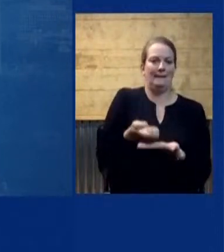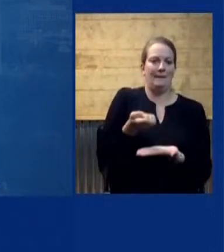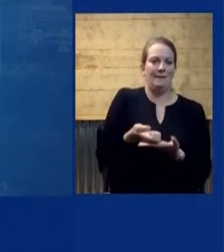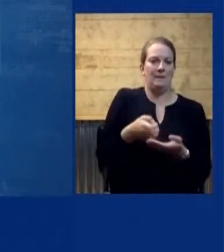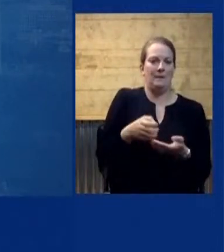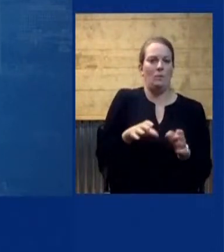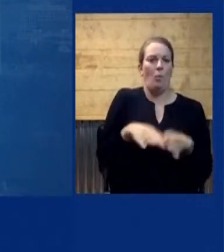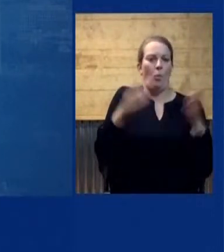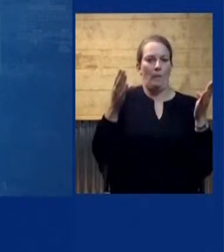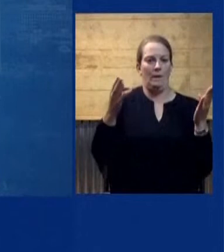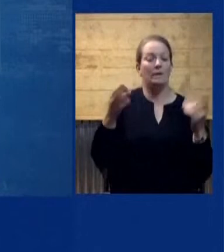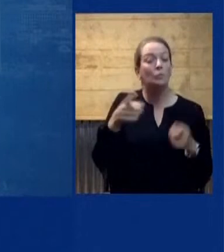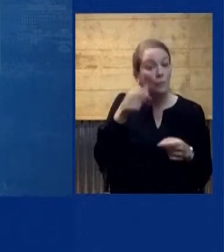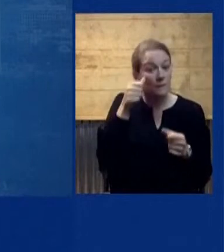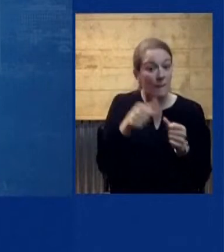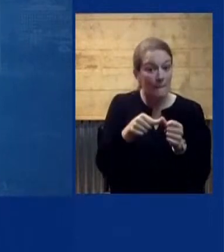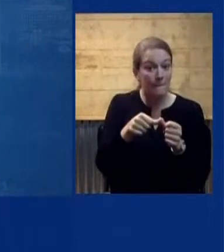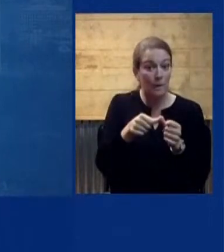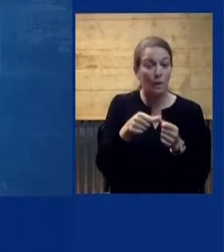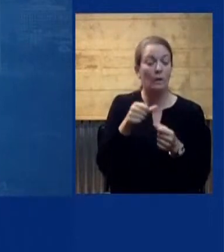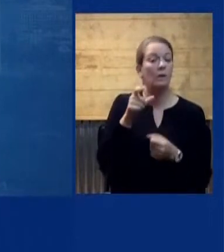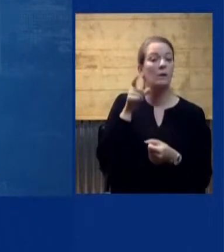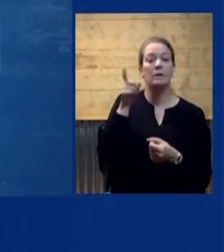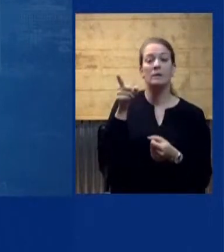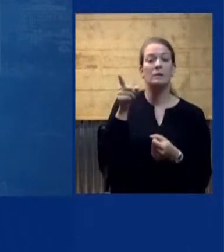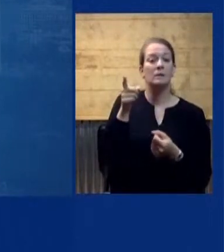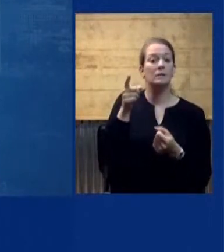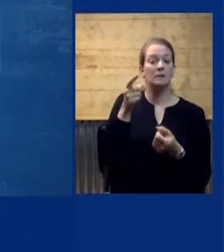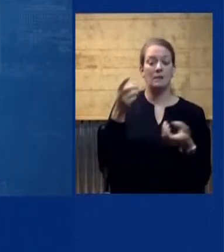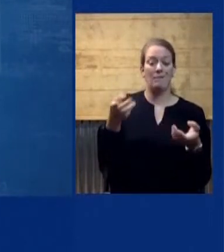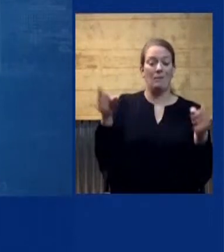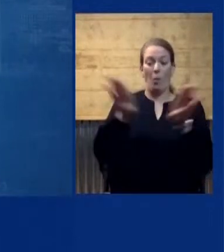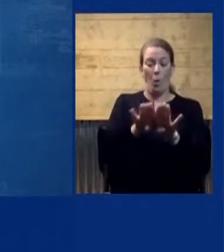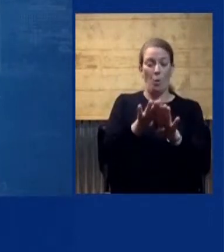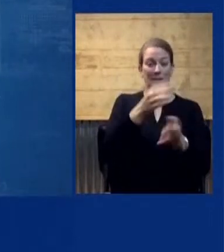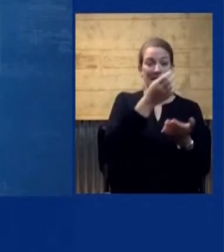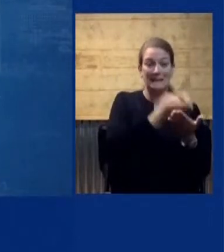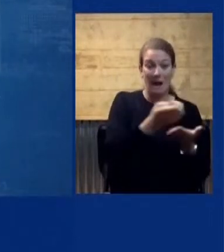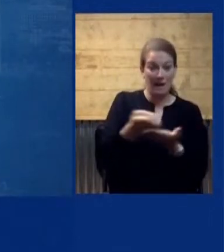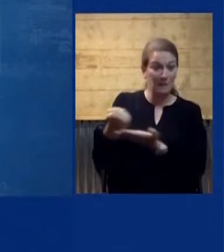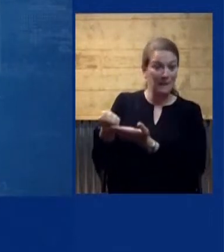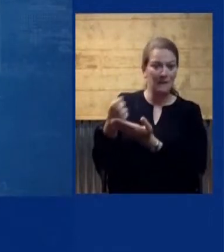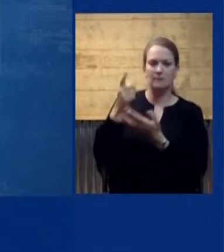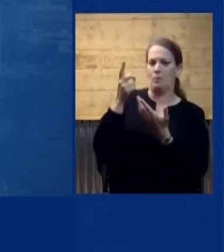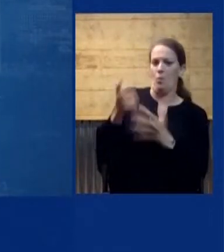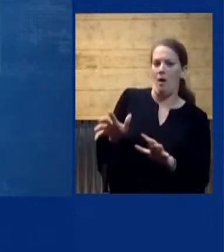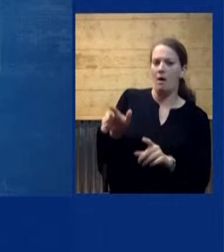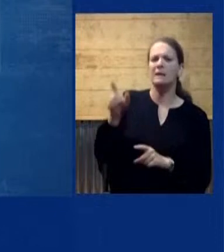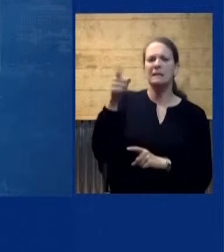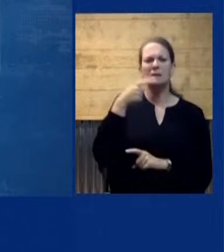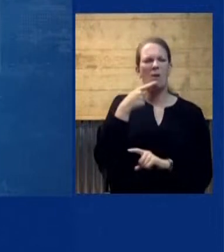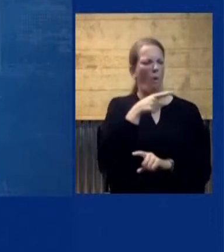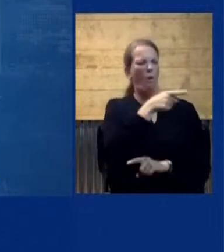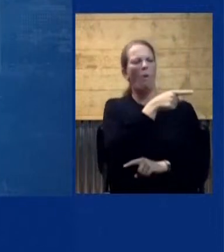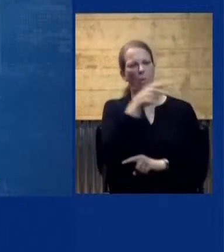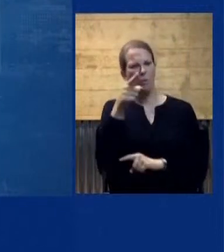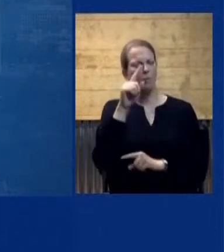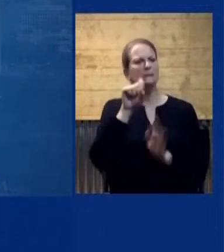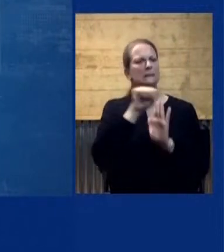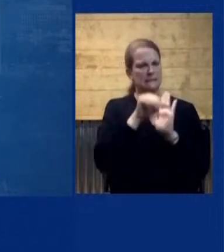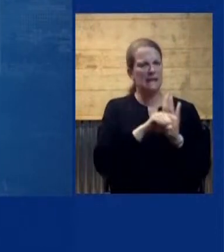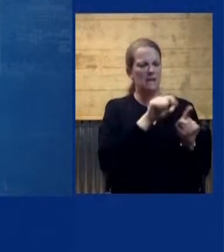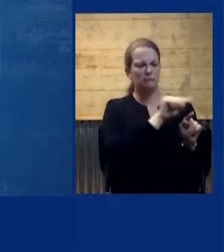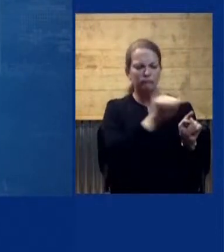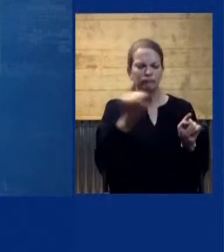have anything to do with the closing of the economies. He said the governors should do that. The governors will decide if an